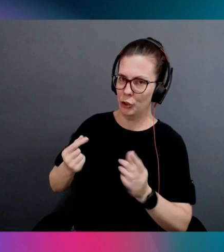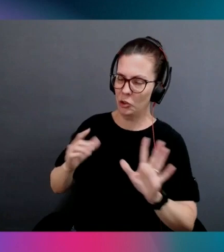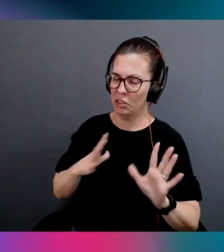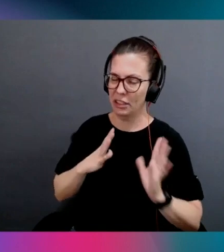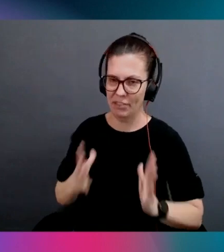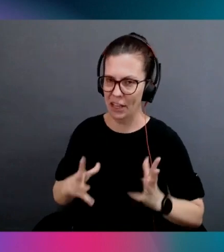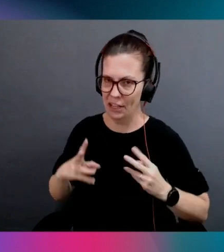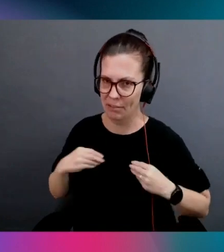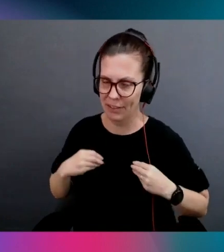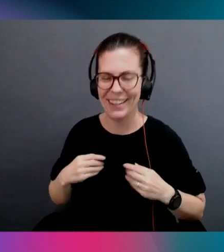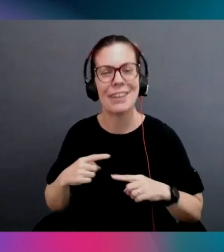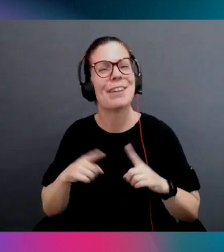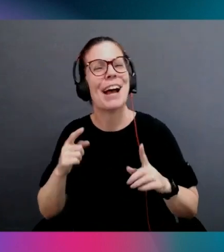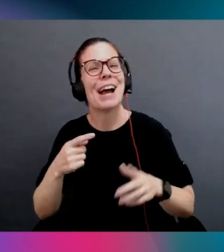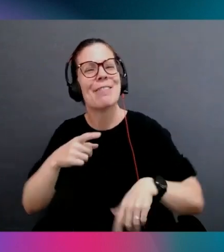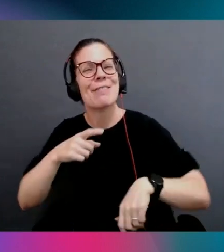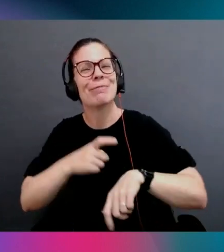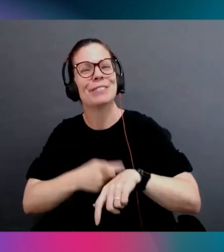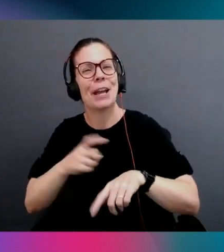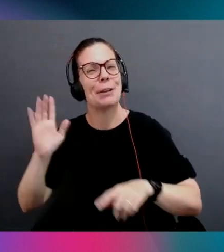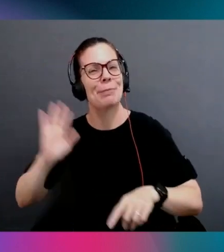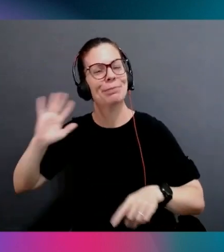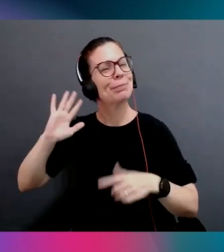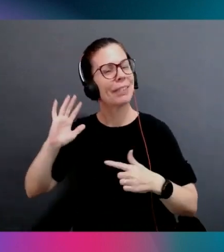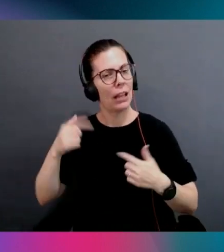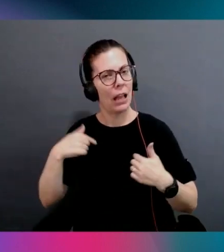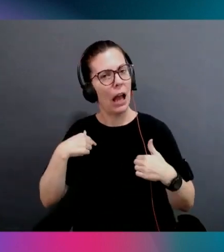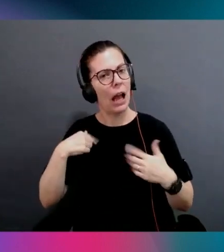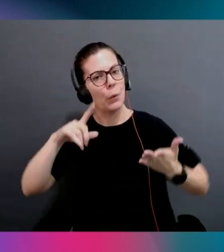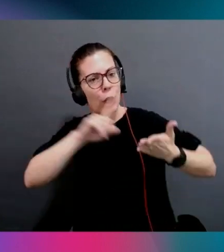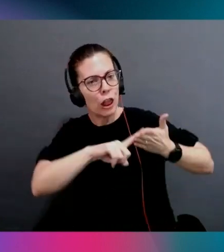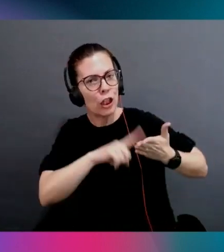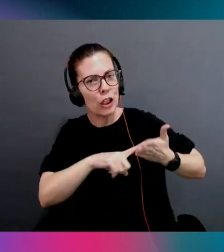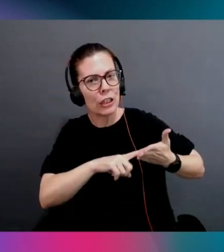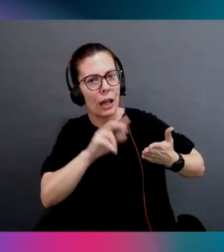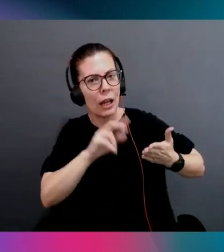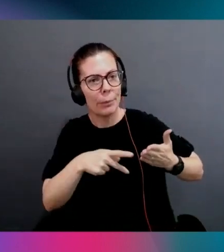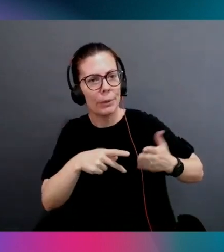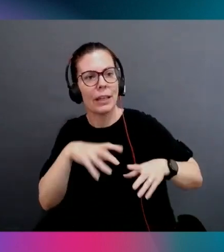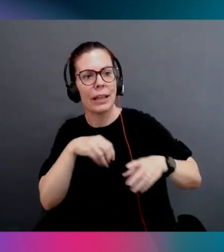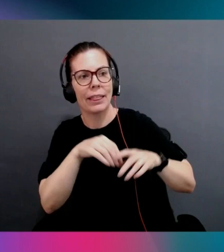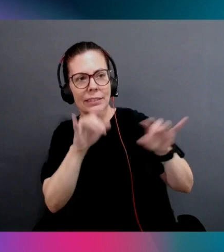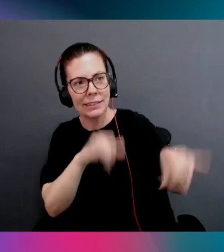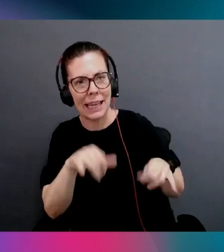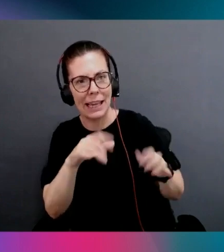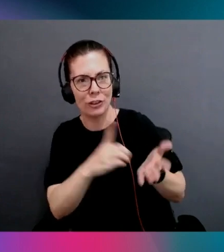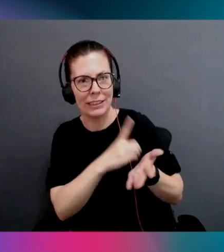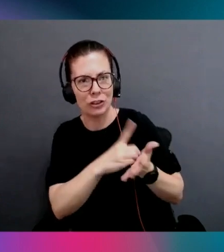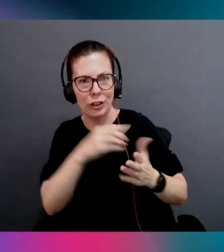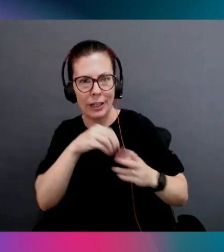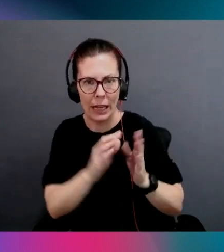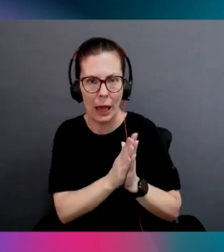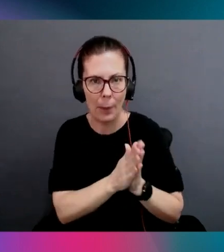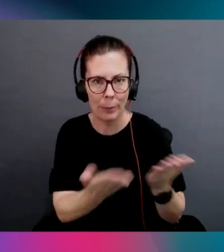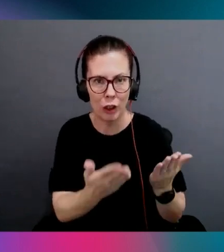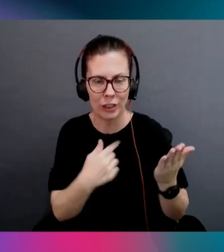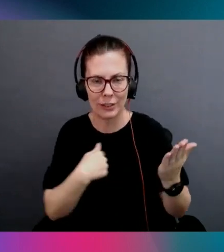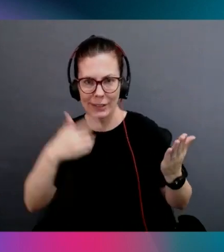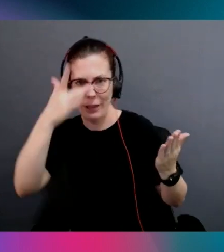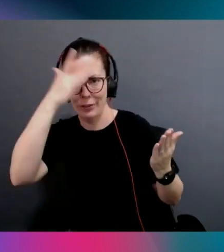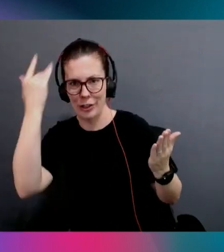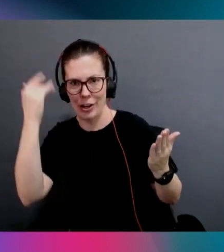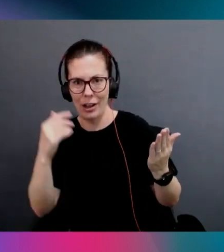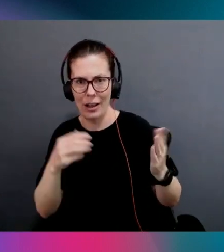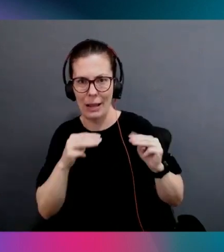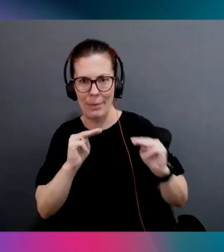from an era where, you know, I'd have to go look up stuff in the standard dictionary in a book, right? Like, if I forgot a method or something. I